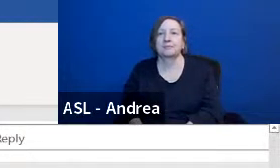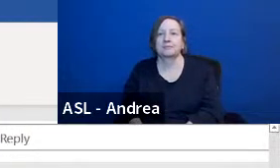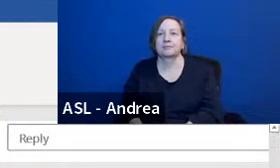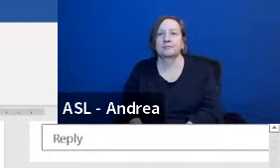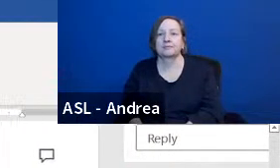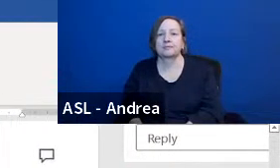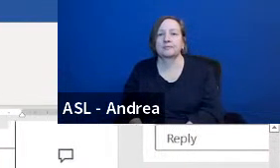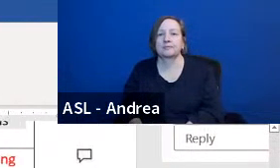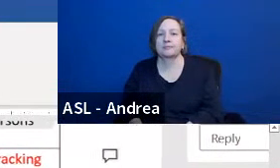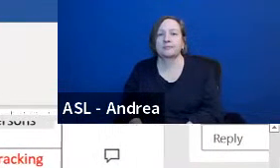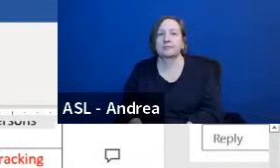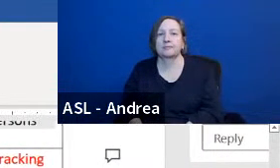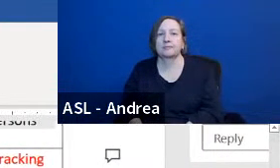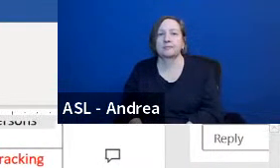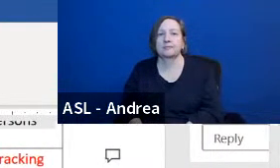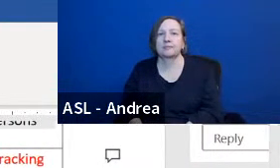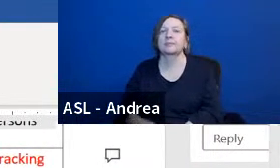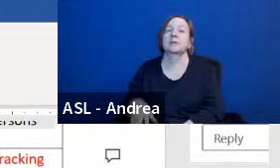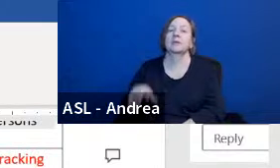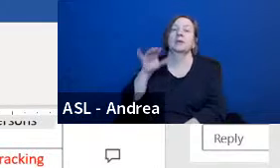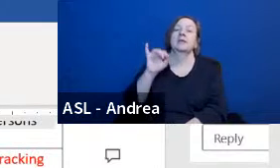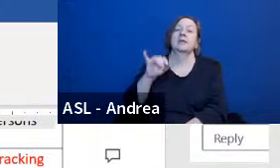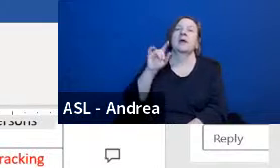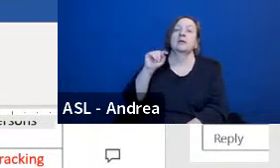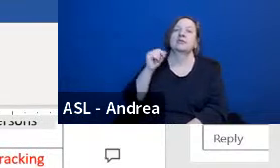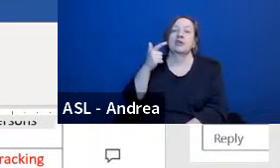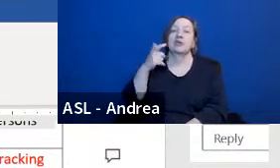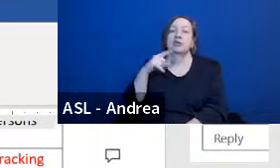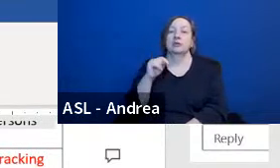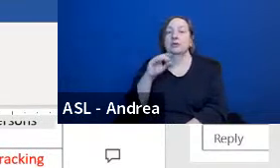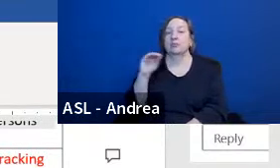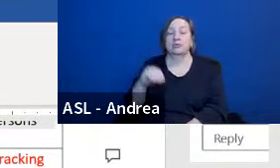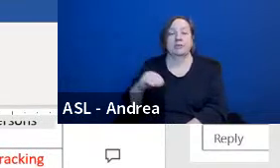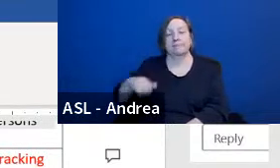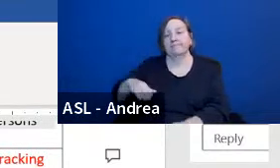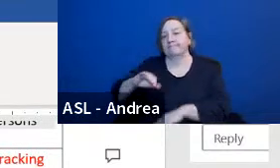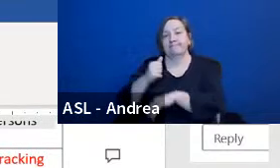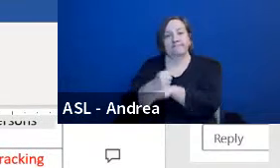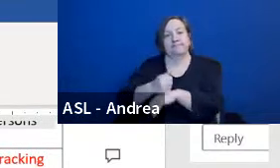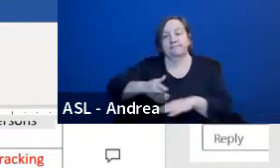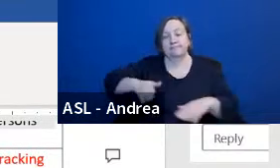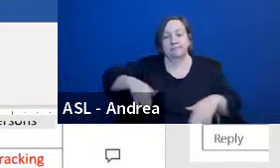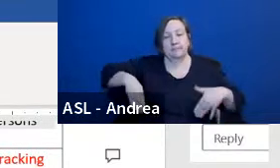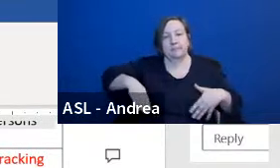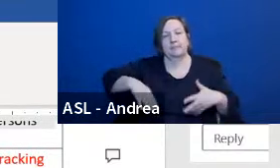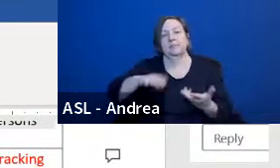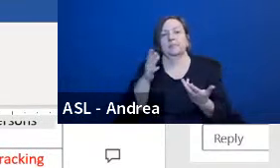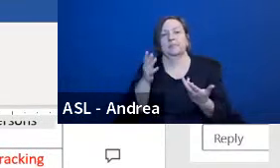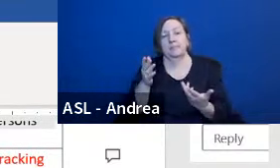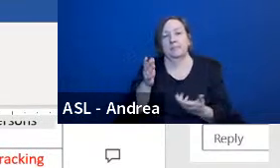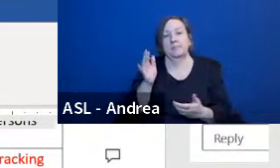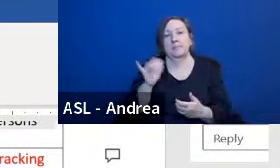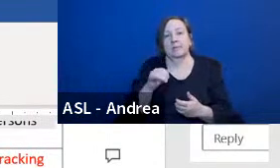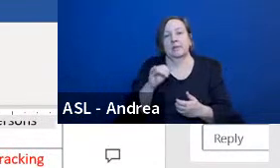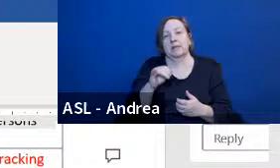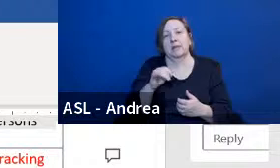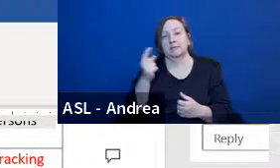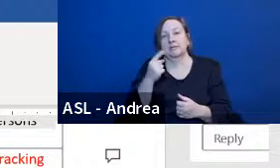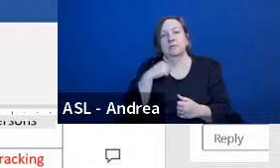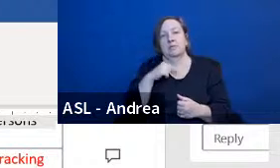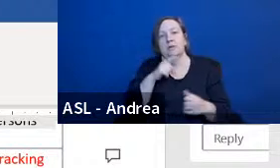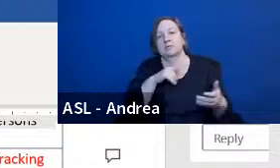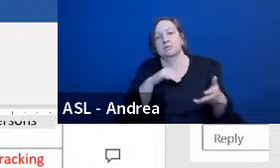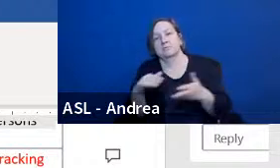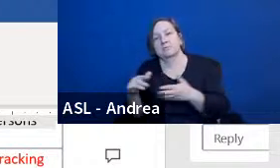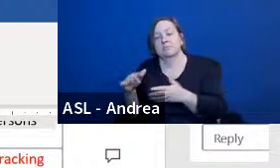And that target percentage is not established yet. So that will be something down the road a